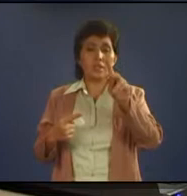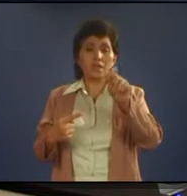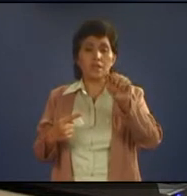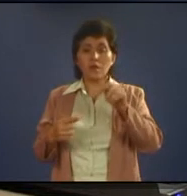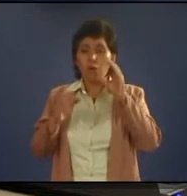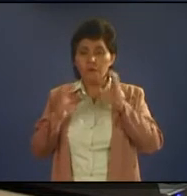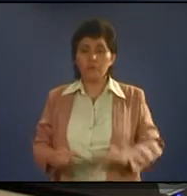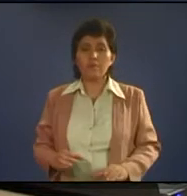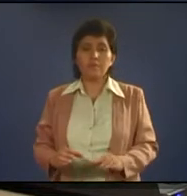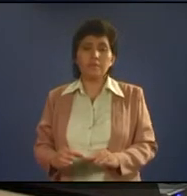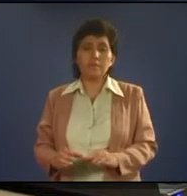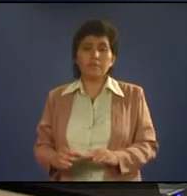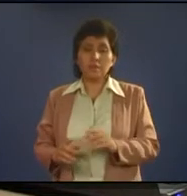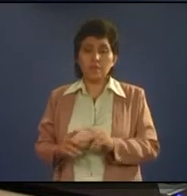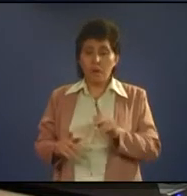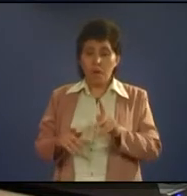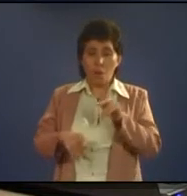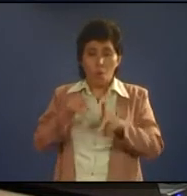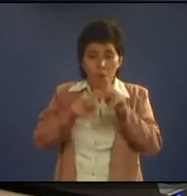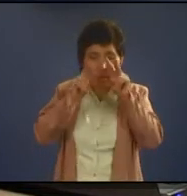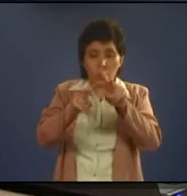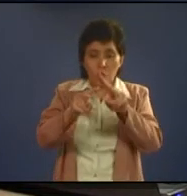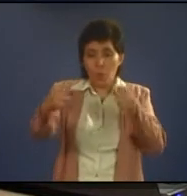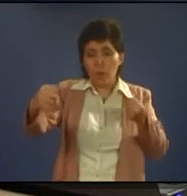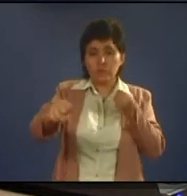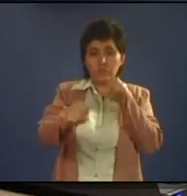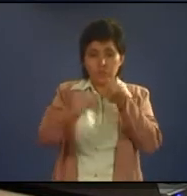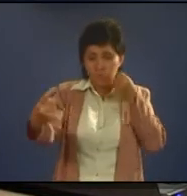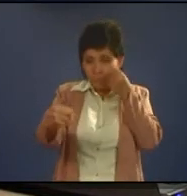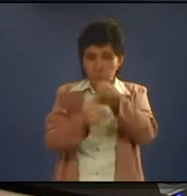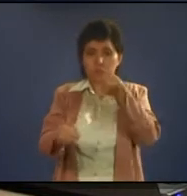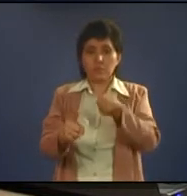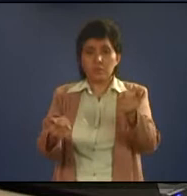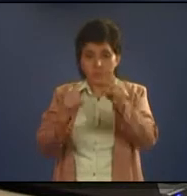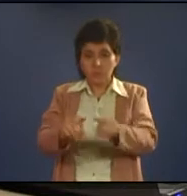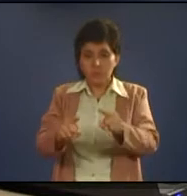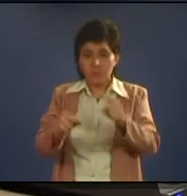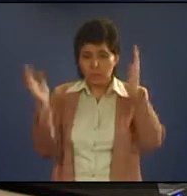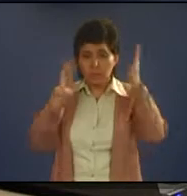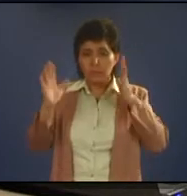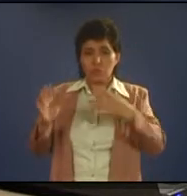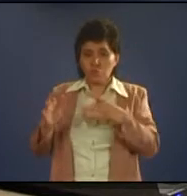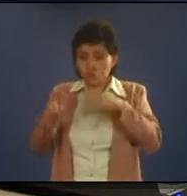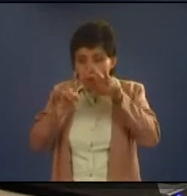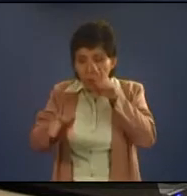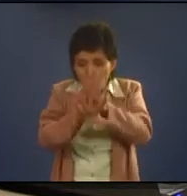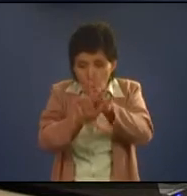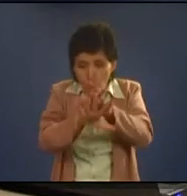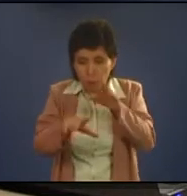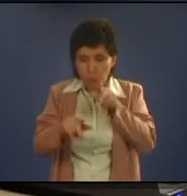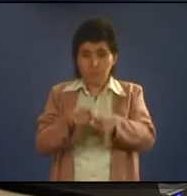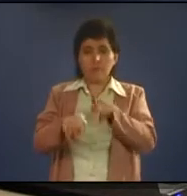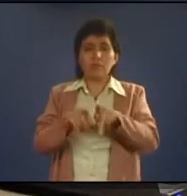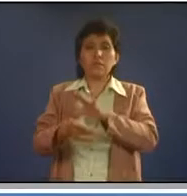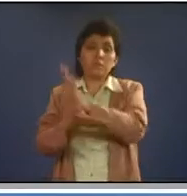watching accident, okay? This always happen in Malaysia. That's called a crowd, okay? It is